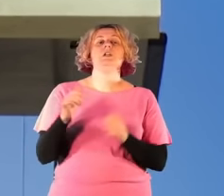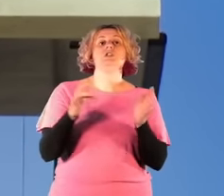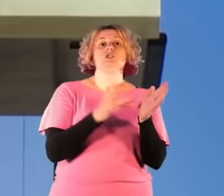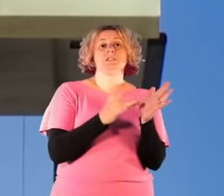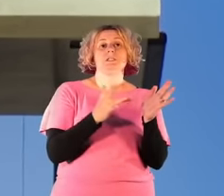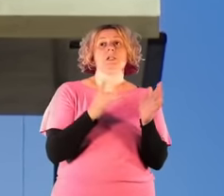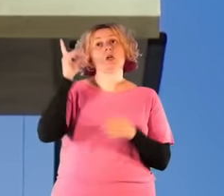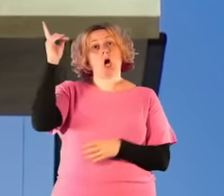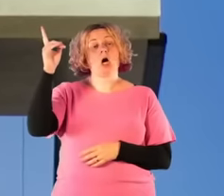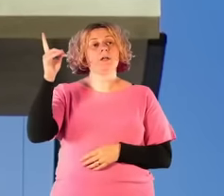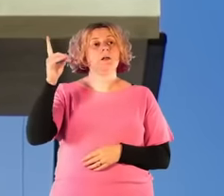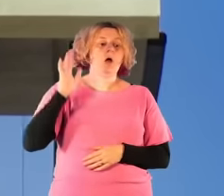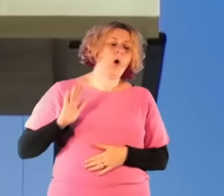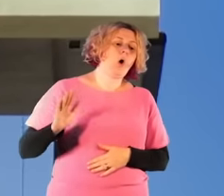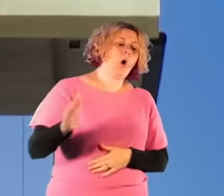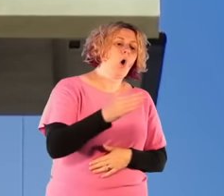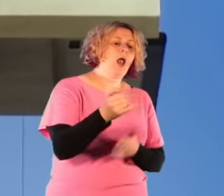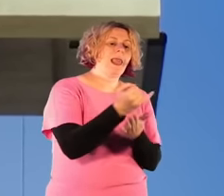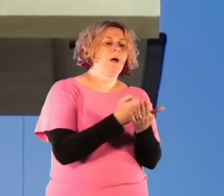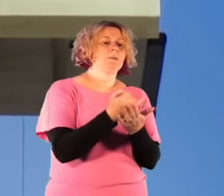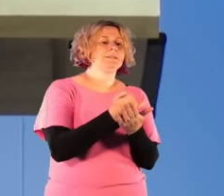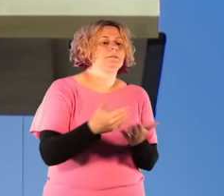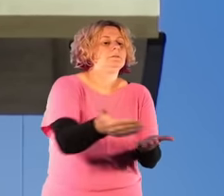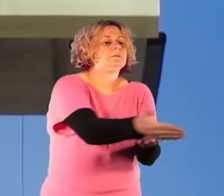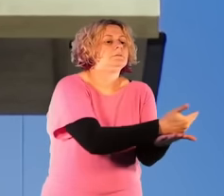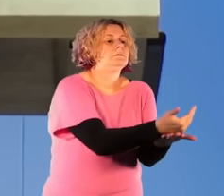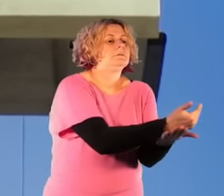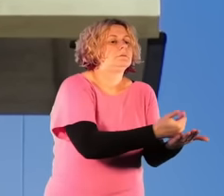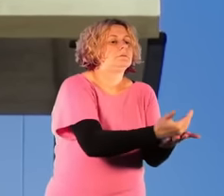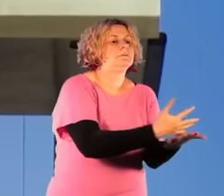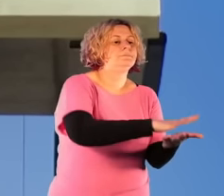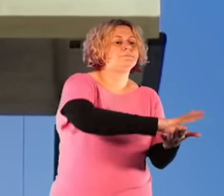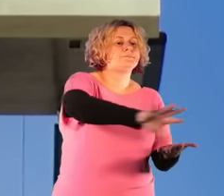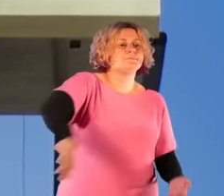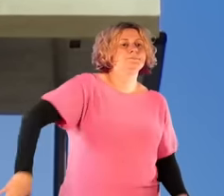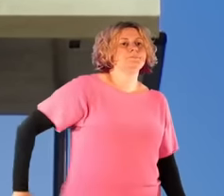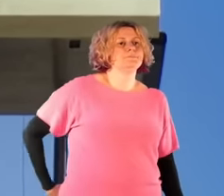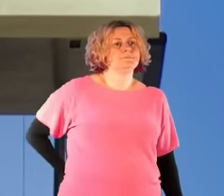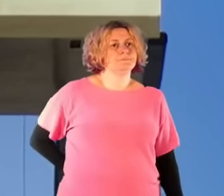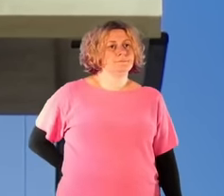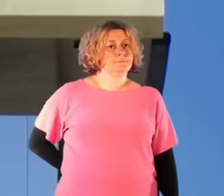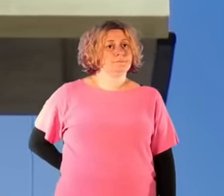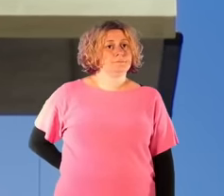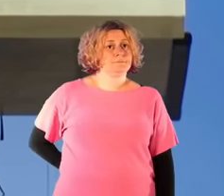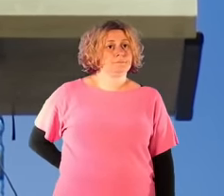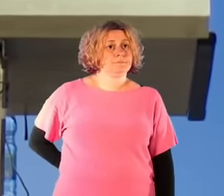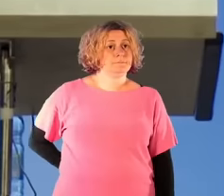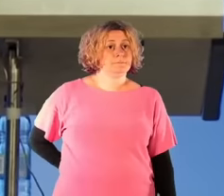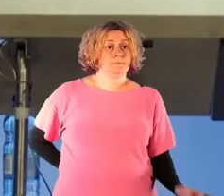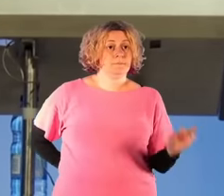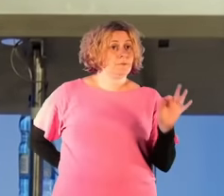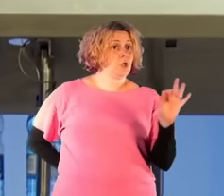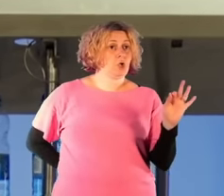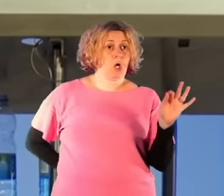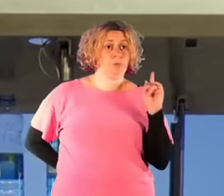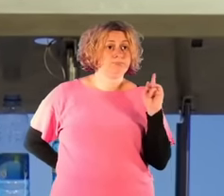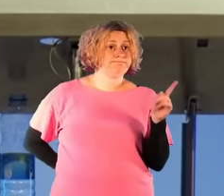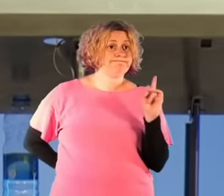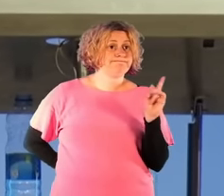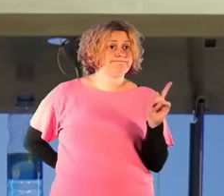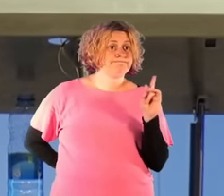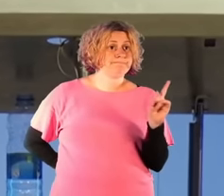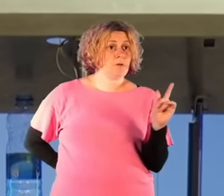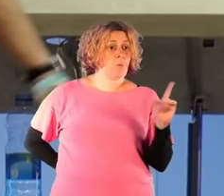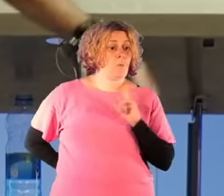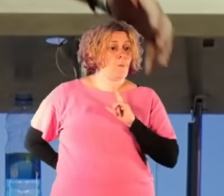sins and he puts them behind his back. There is now, therefore, no condemnation for those who are in Christ